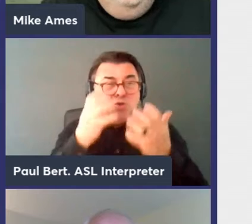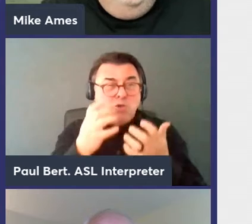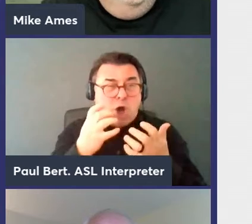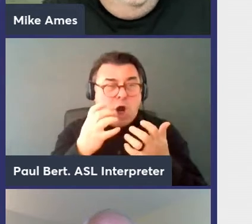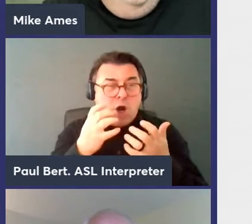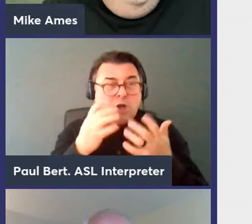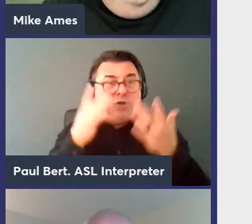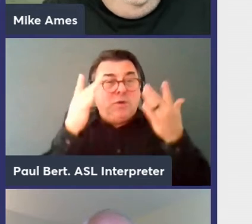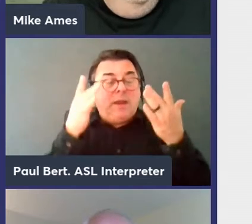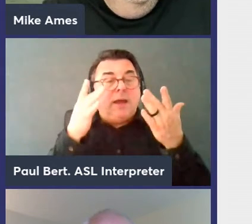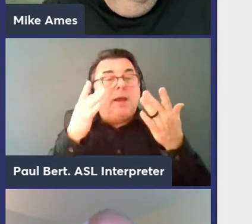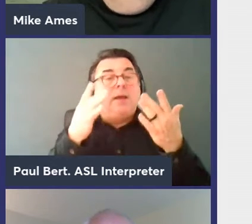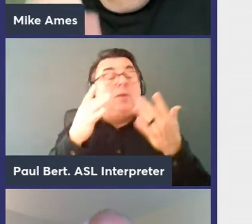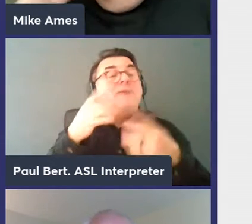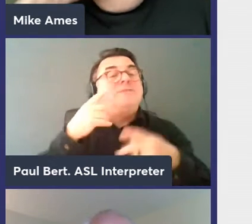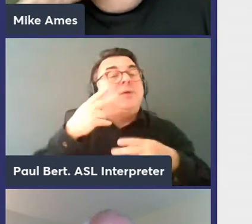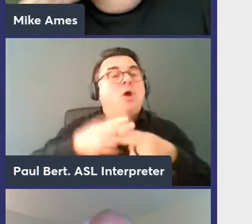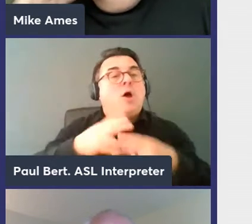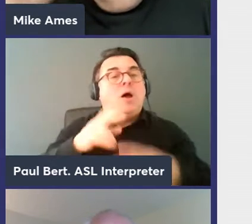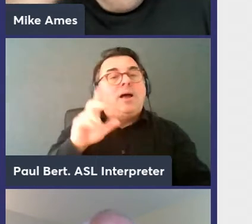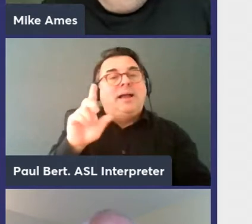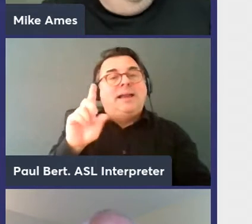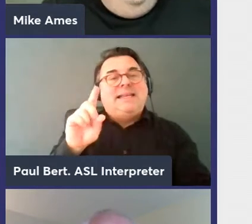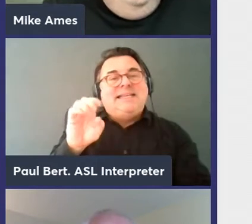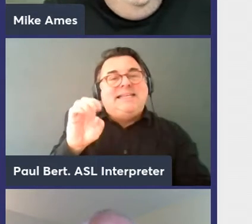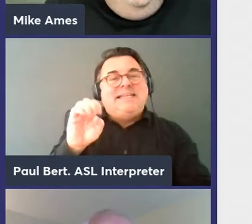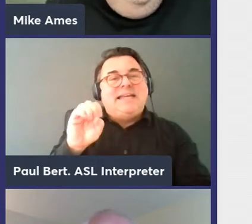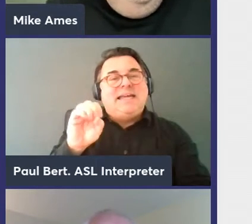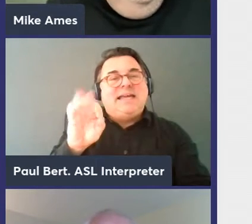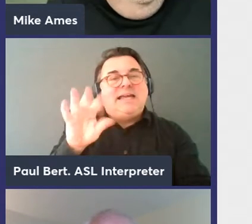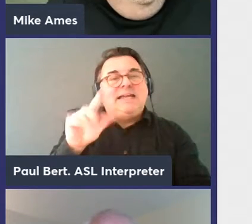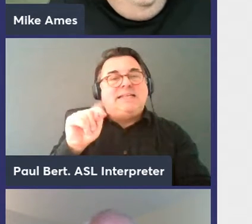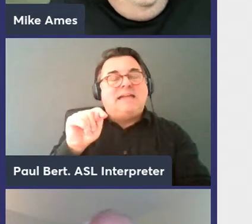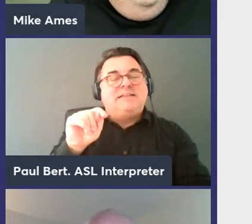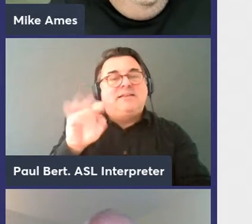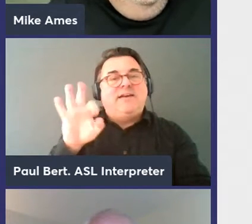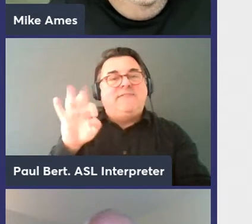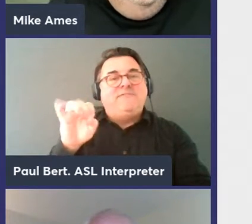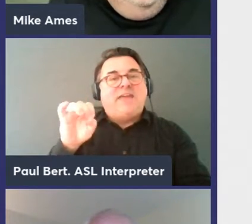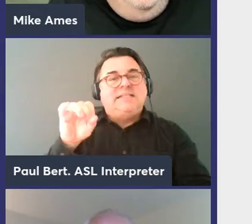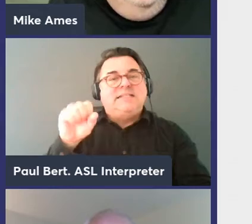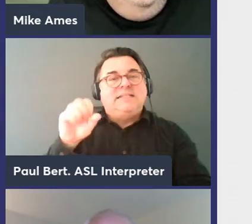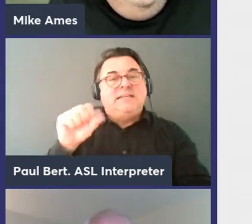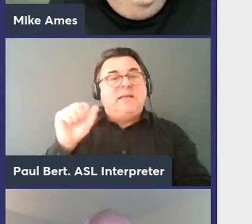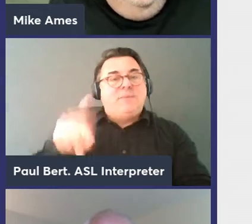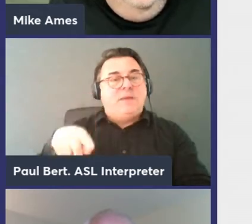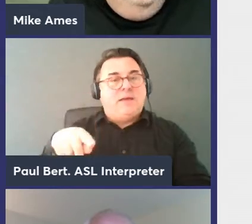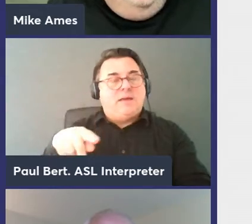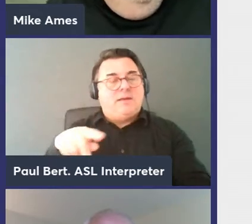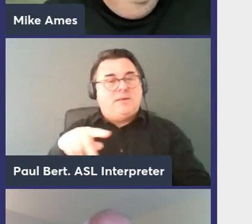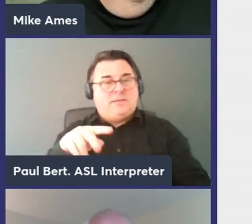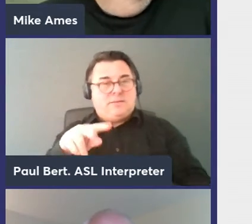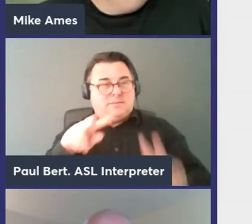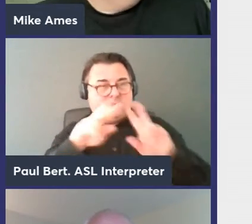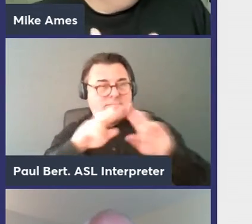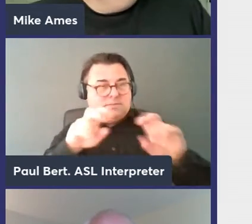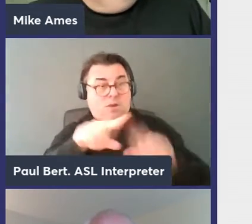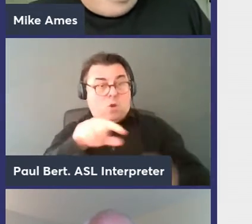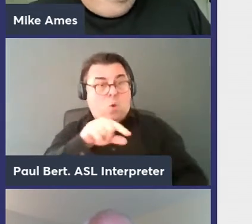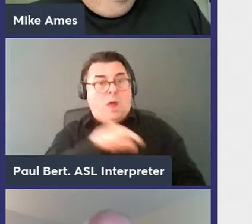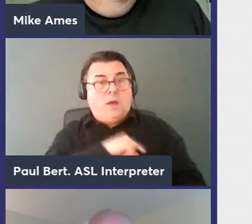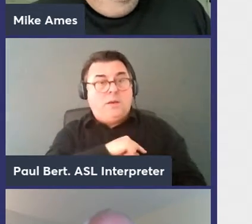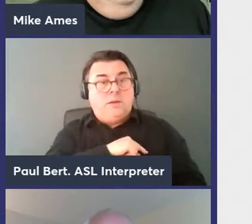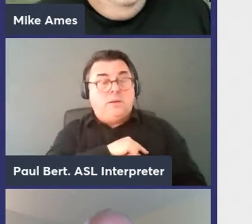Detect Faces API, it'll say, all right, give me that image and let's take a look at the quality. Well, we can see